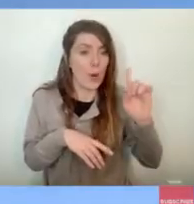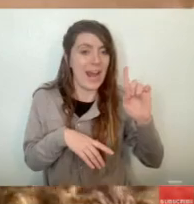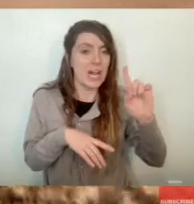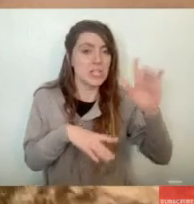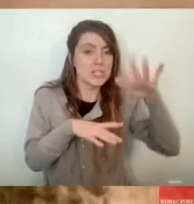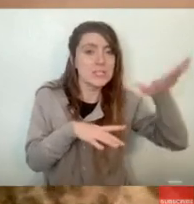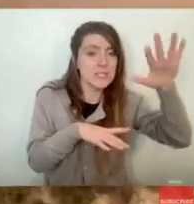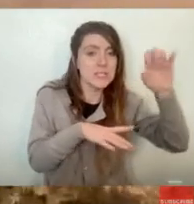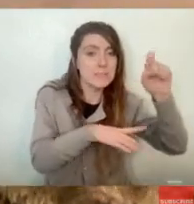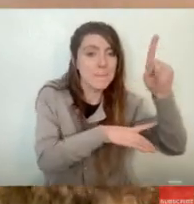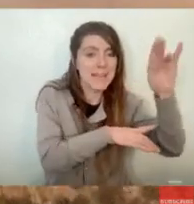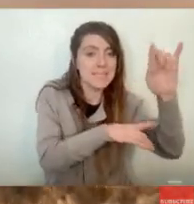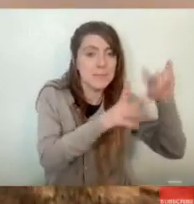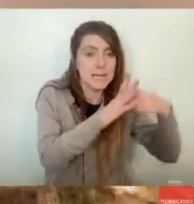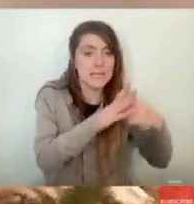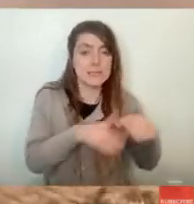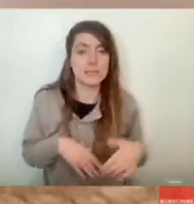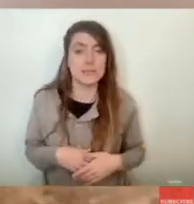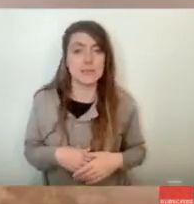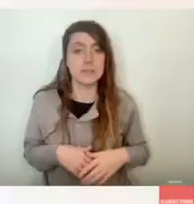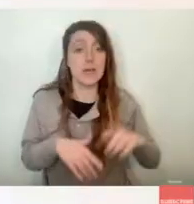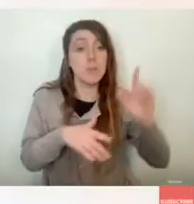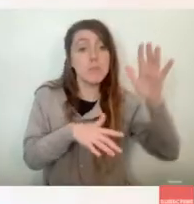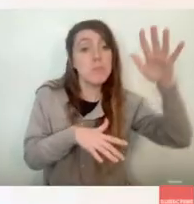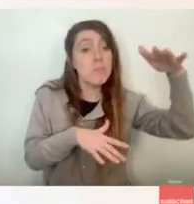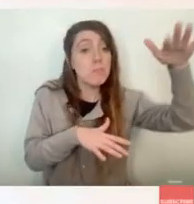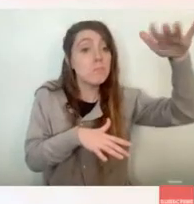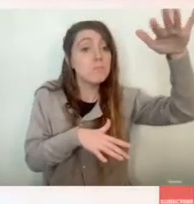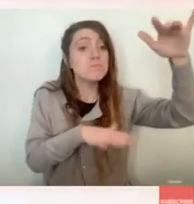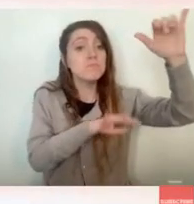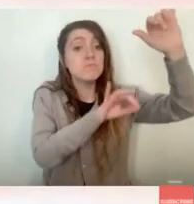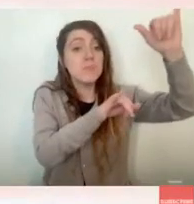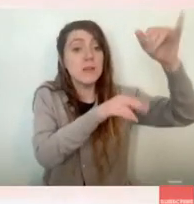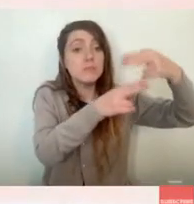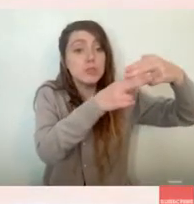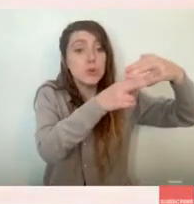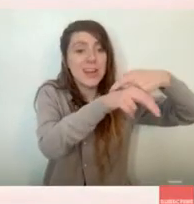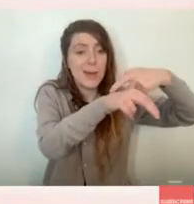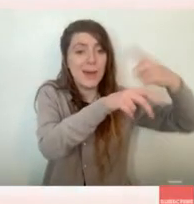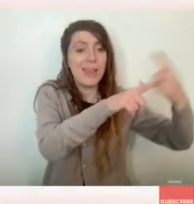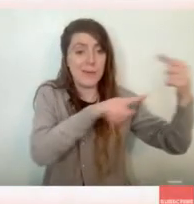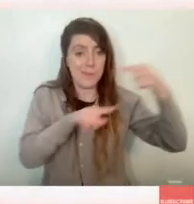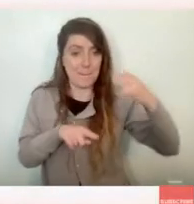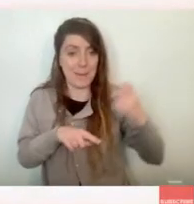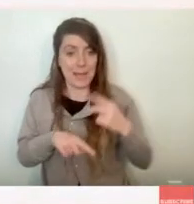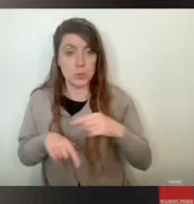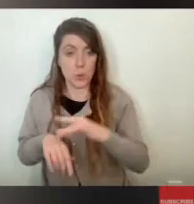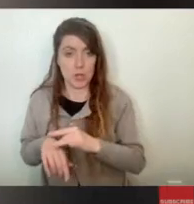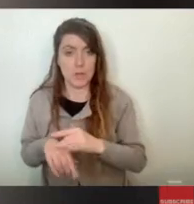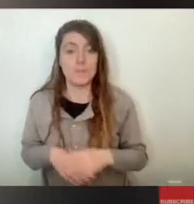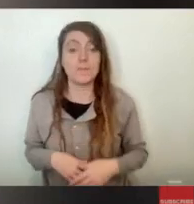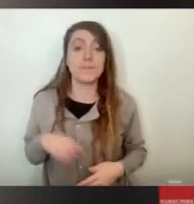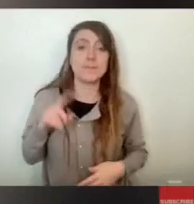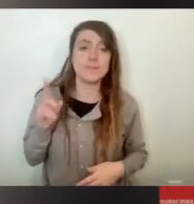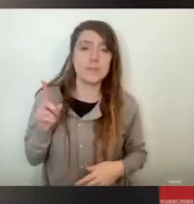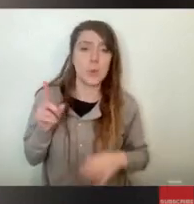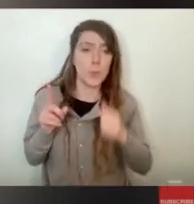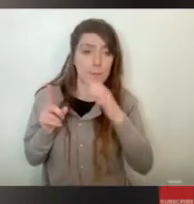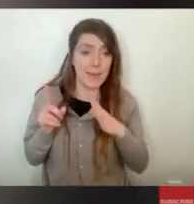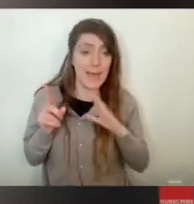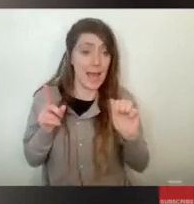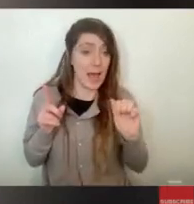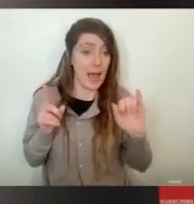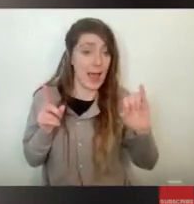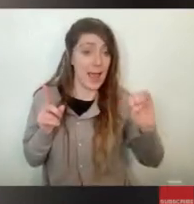of microgravity before descending back to Earth. Crew member and former NASA rocket scientist Aisha Bowe spoke to CNN about